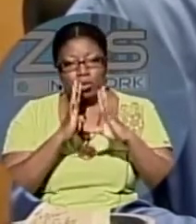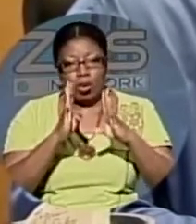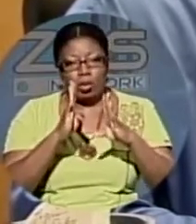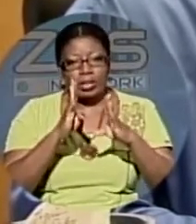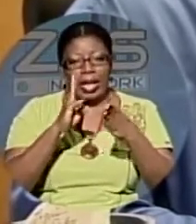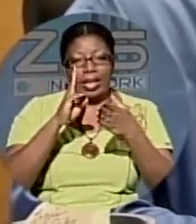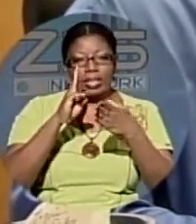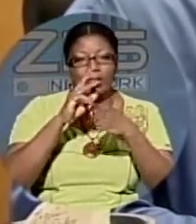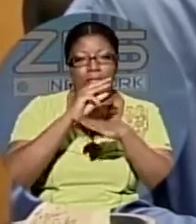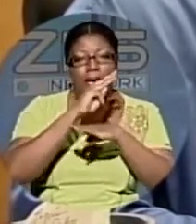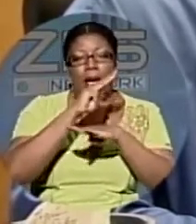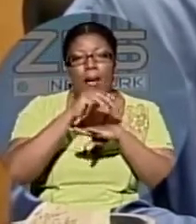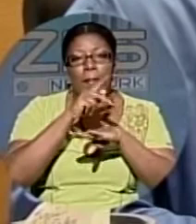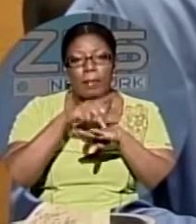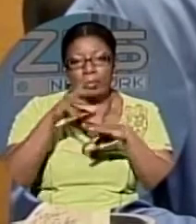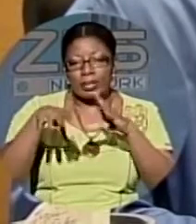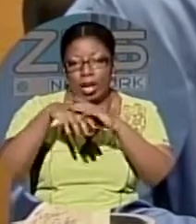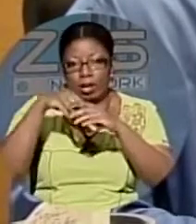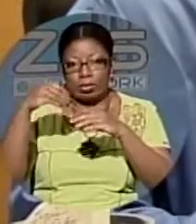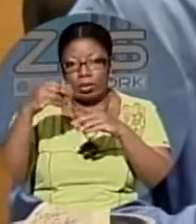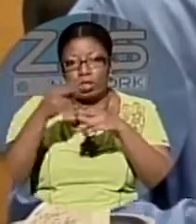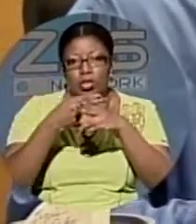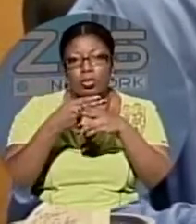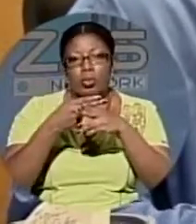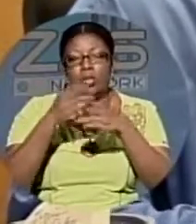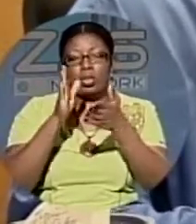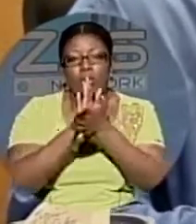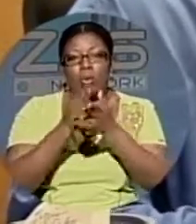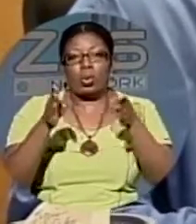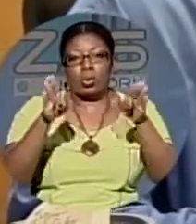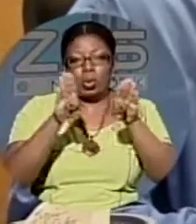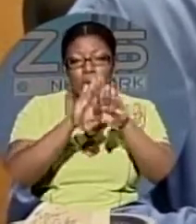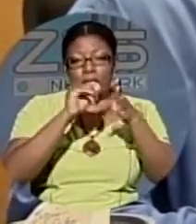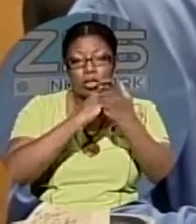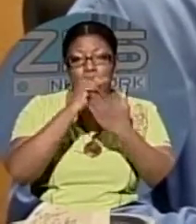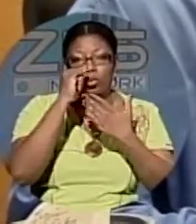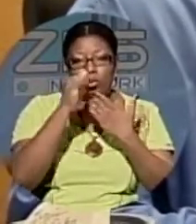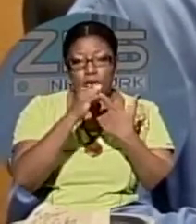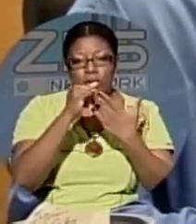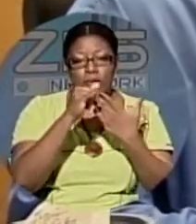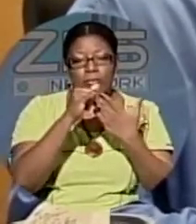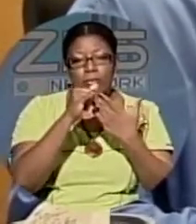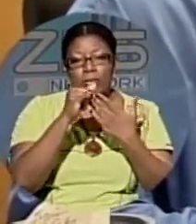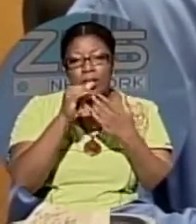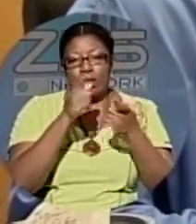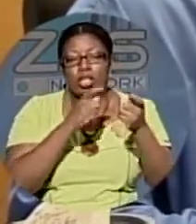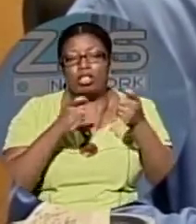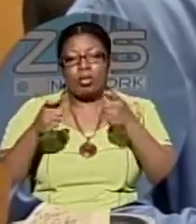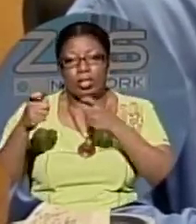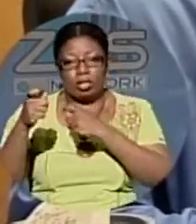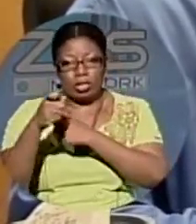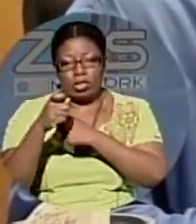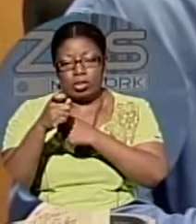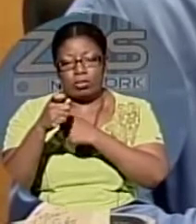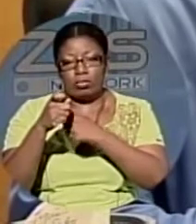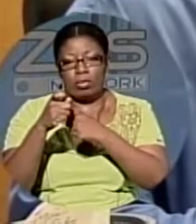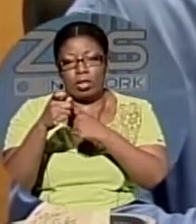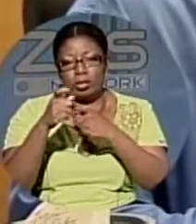in the middle of June, the transition really started. In terms of getting furniture